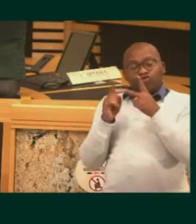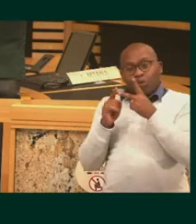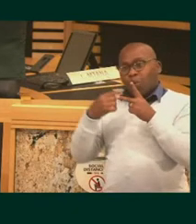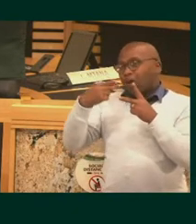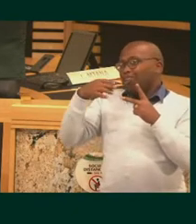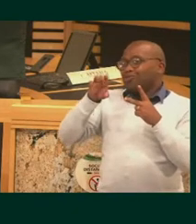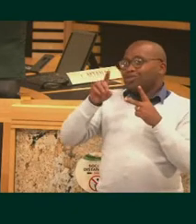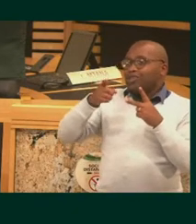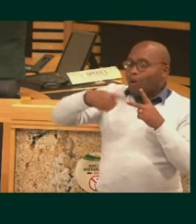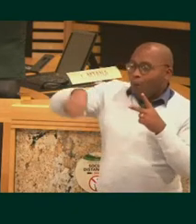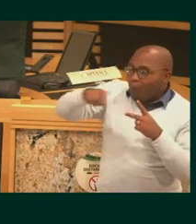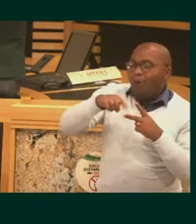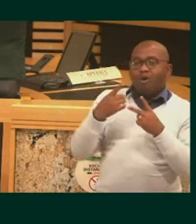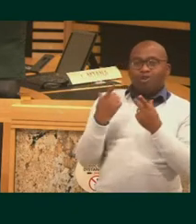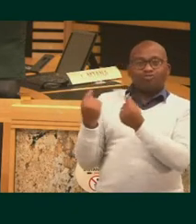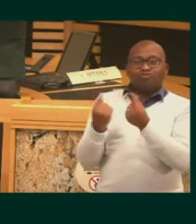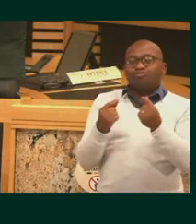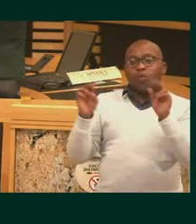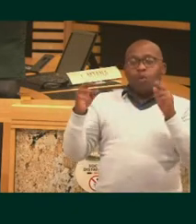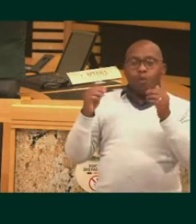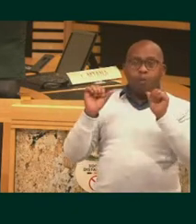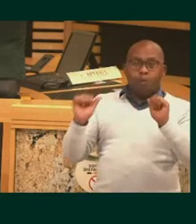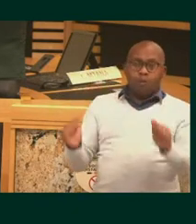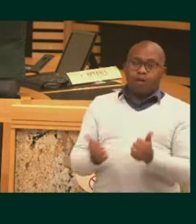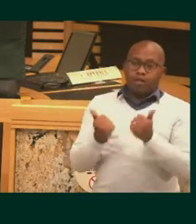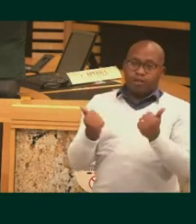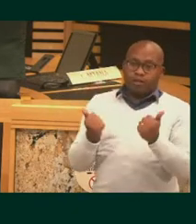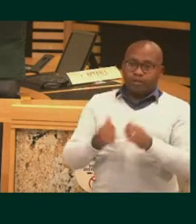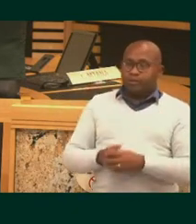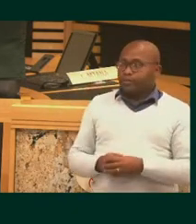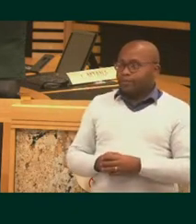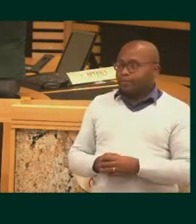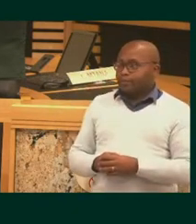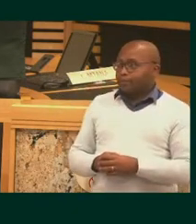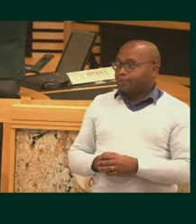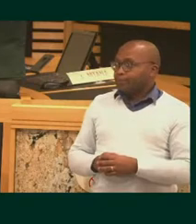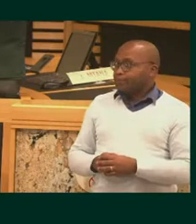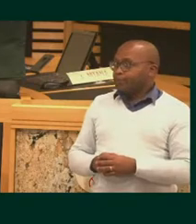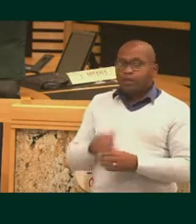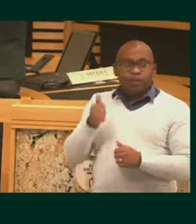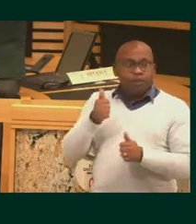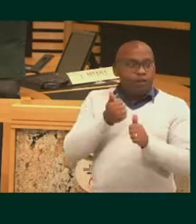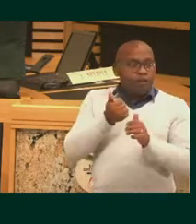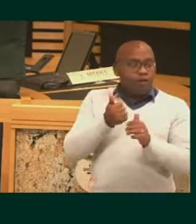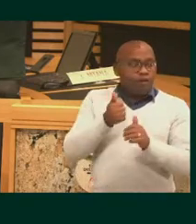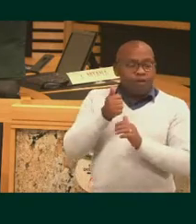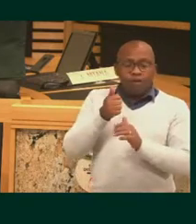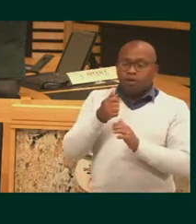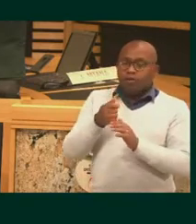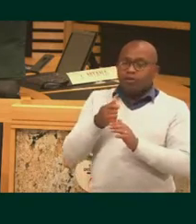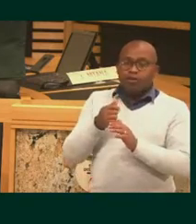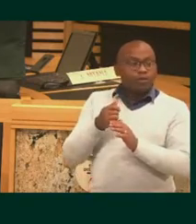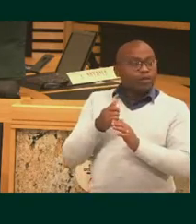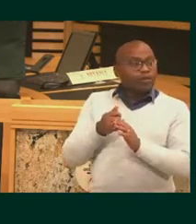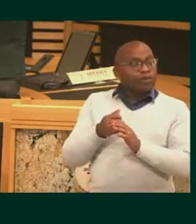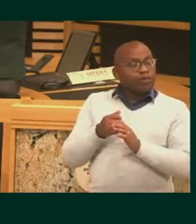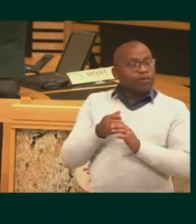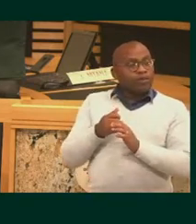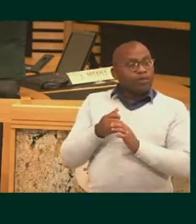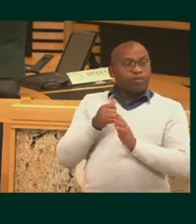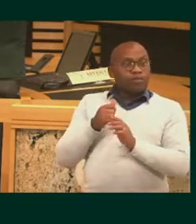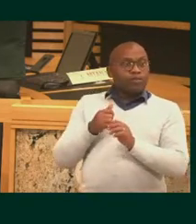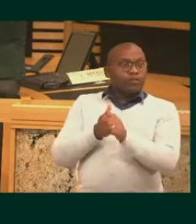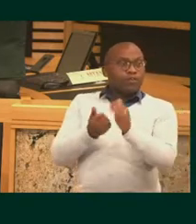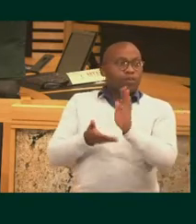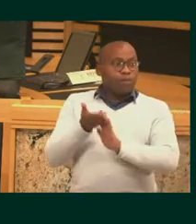satisfactory performance thank you very much honorable speaker thank you very much honor member any followup yes there is a followup onor Prem